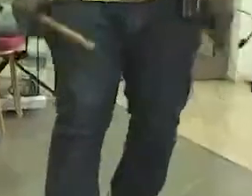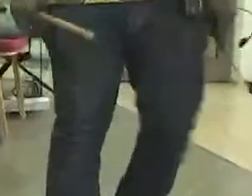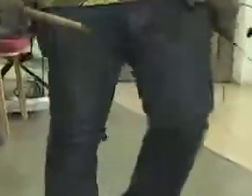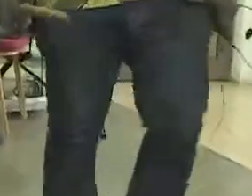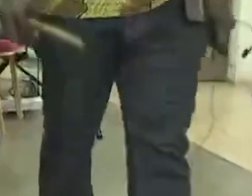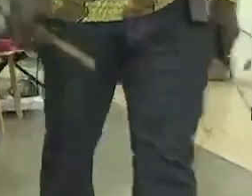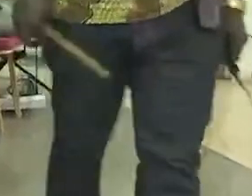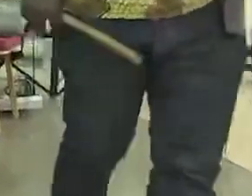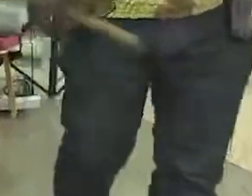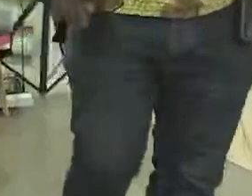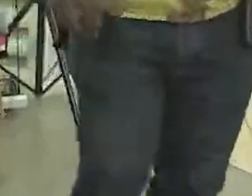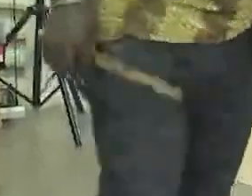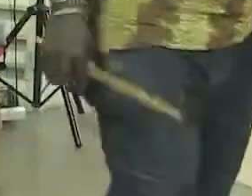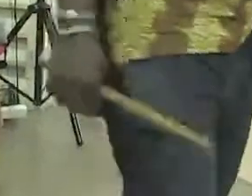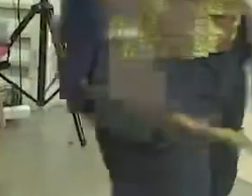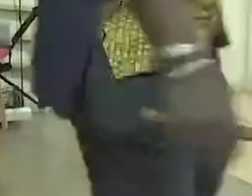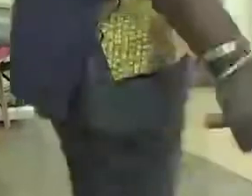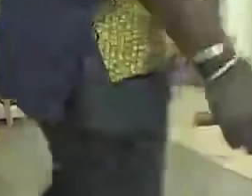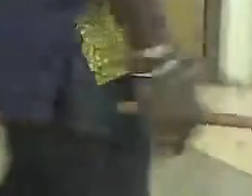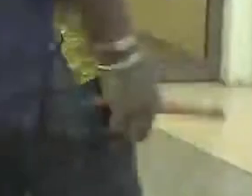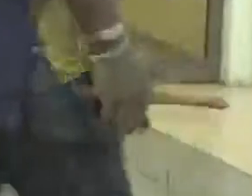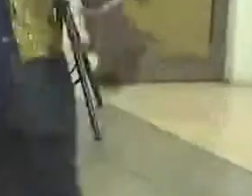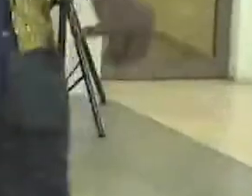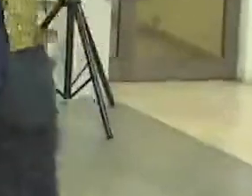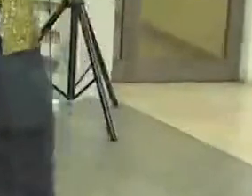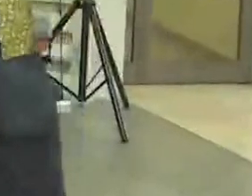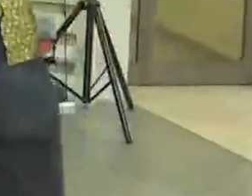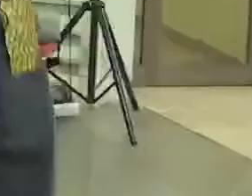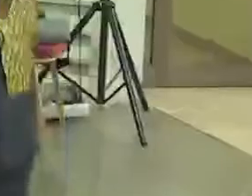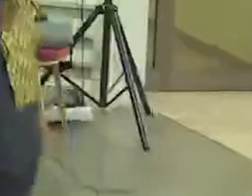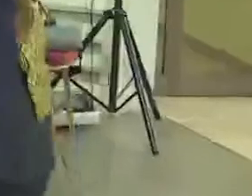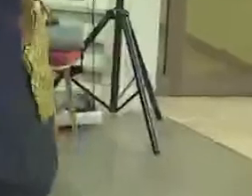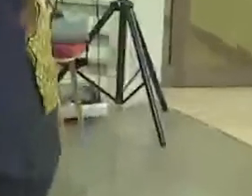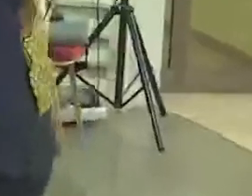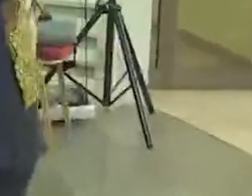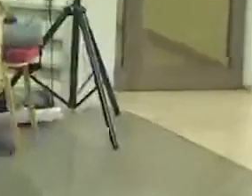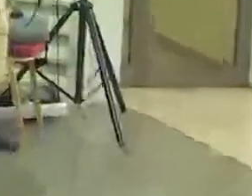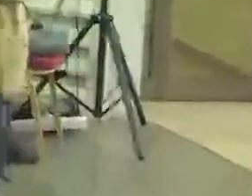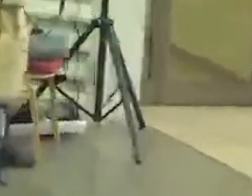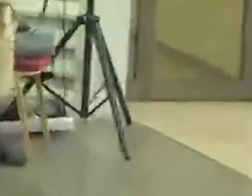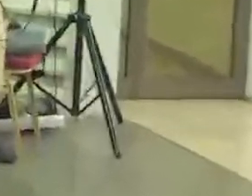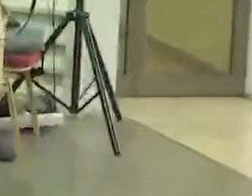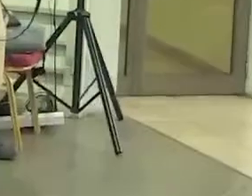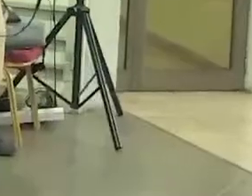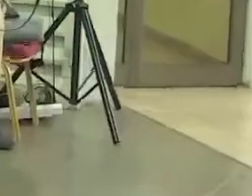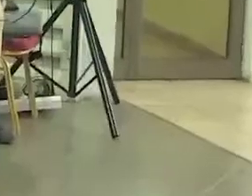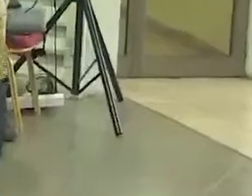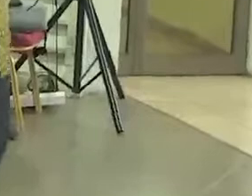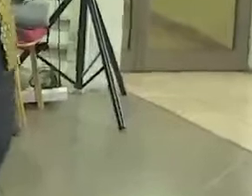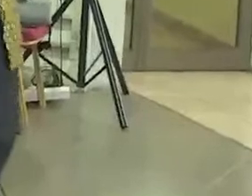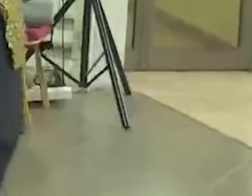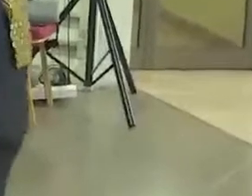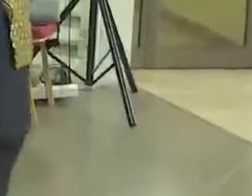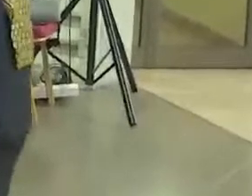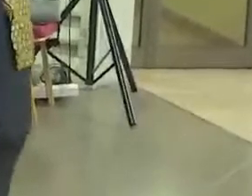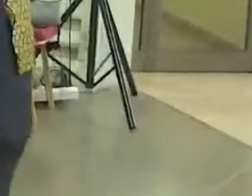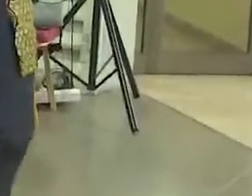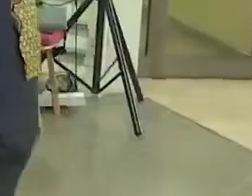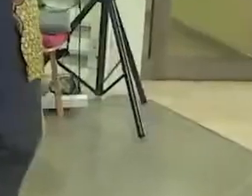I win my way. Thank you. I believe you are enjoying Inside. The name of the band is called Hewale